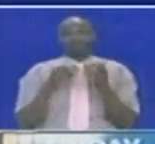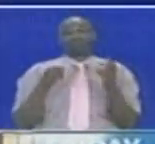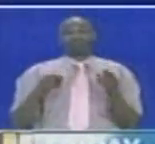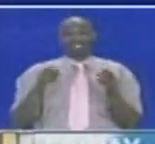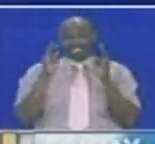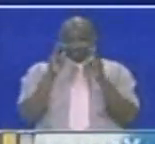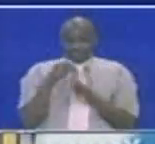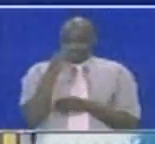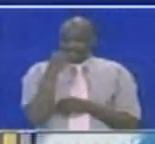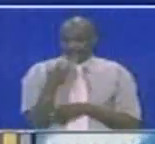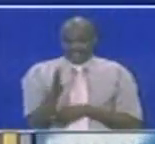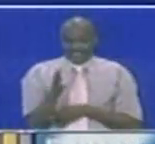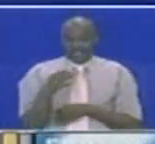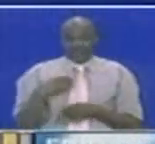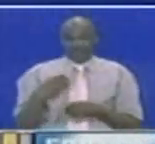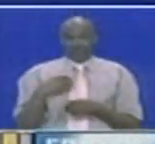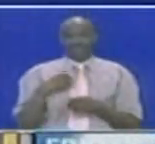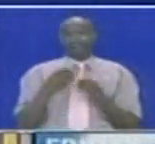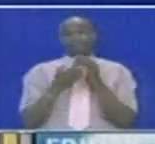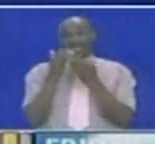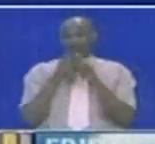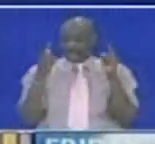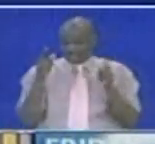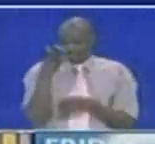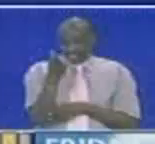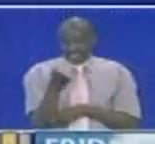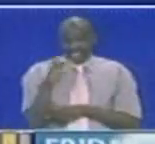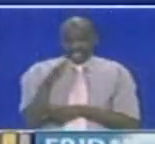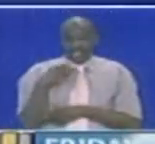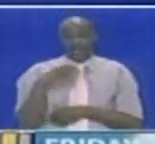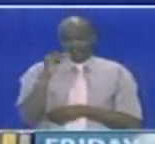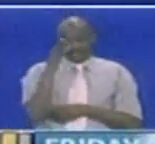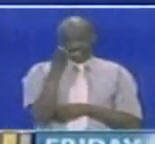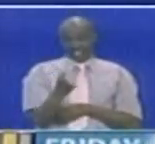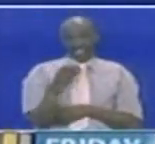just mentioned, for the Mind Your Language segment that you can find only